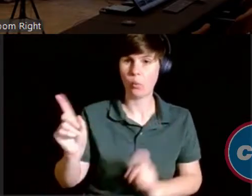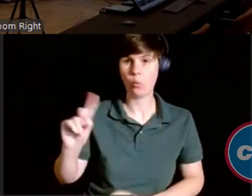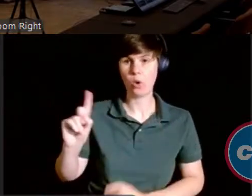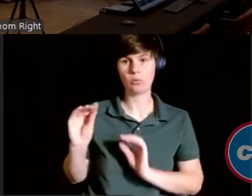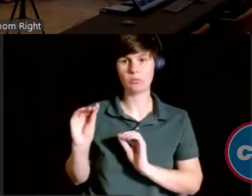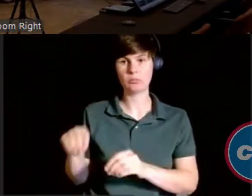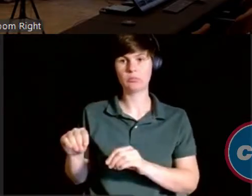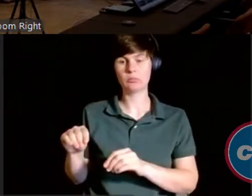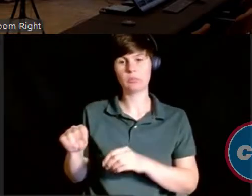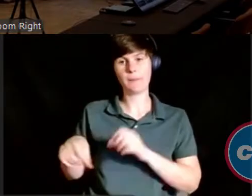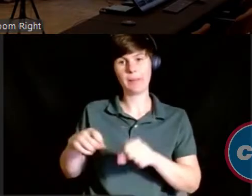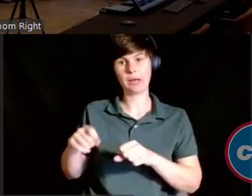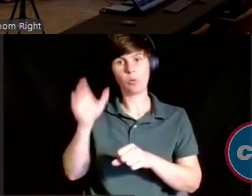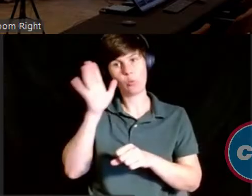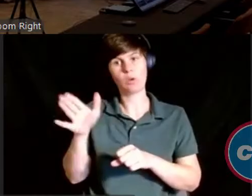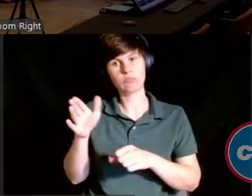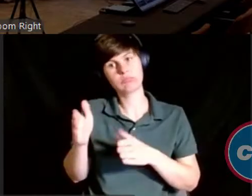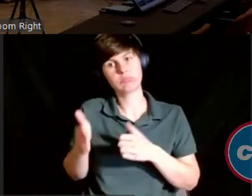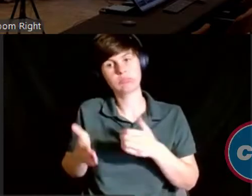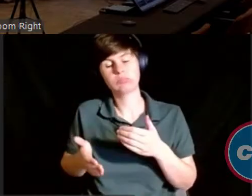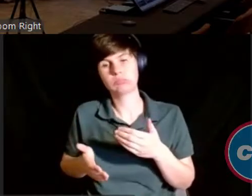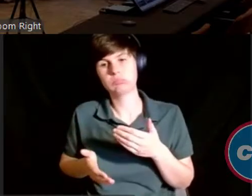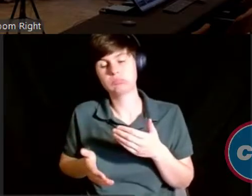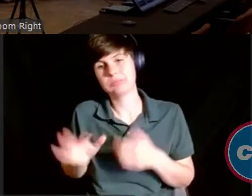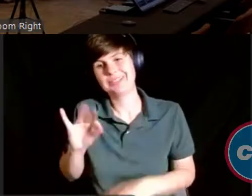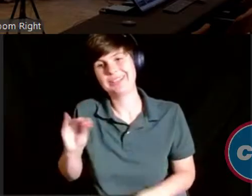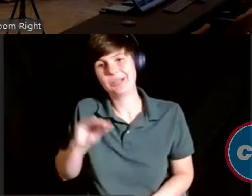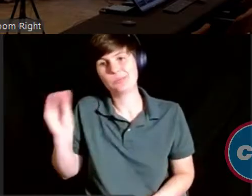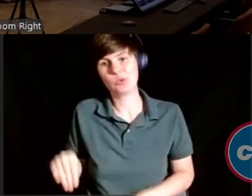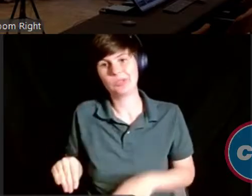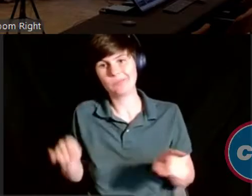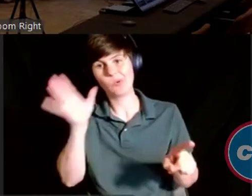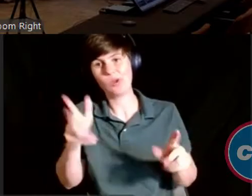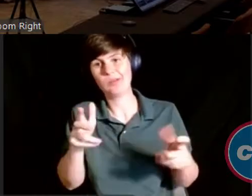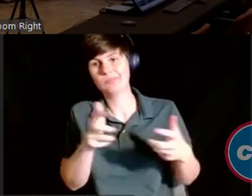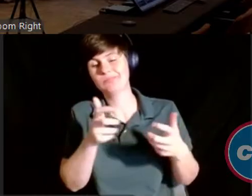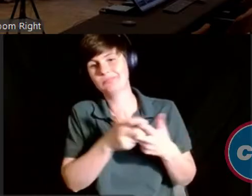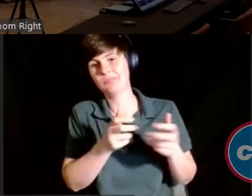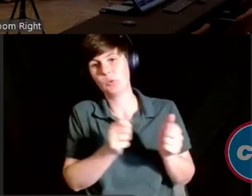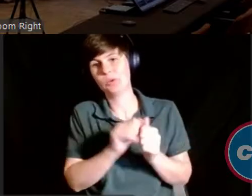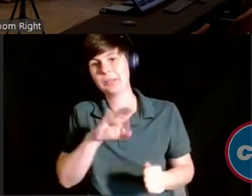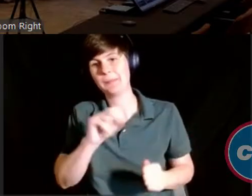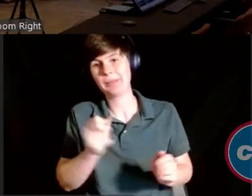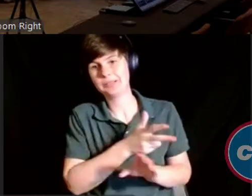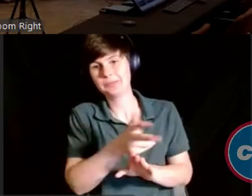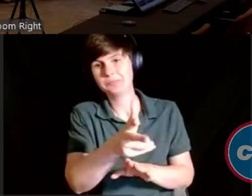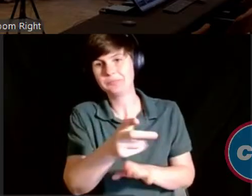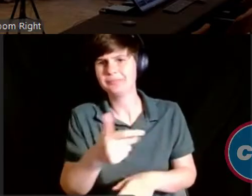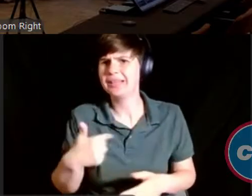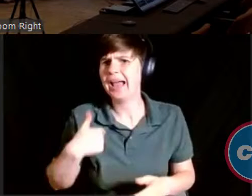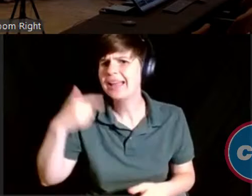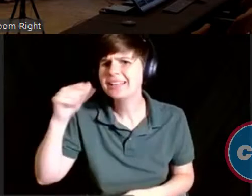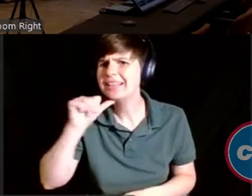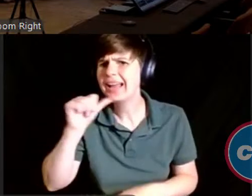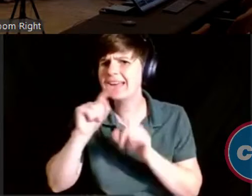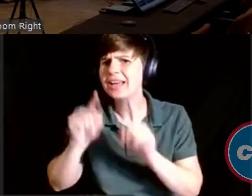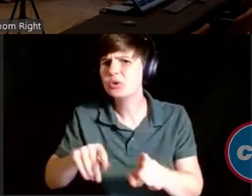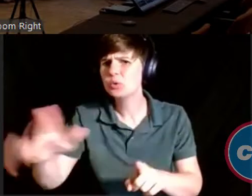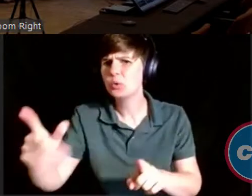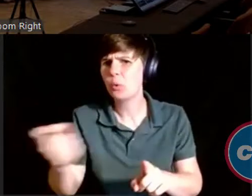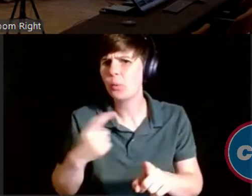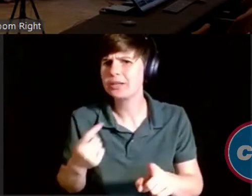interaction somewhere, you know, 90% of the time on a major street. So I'm not sure I'm really answering your question well. Yeah,